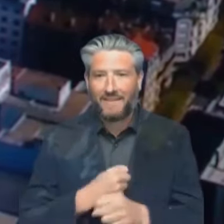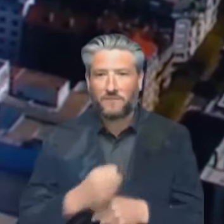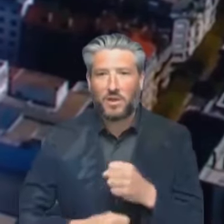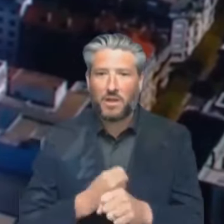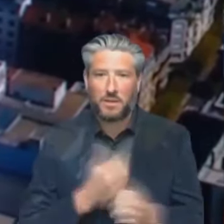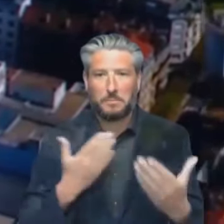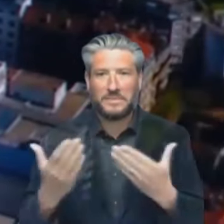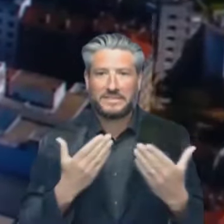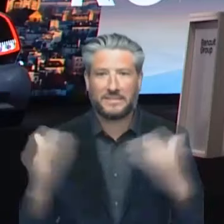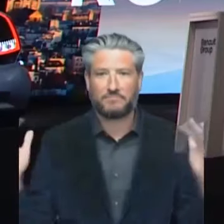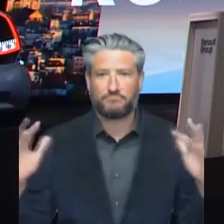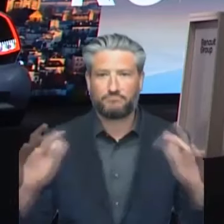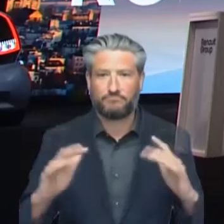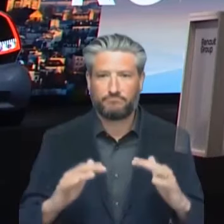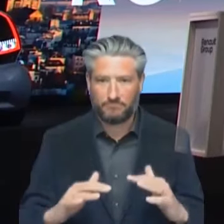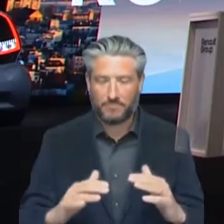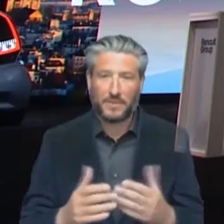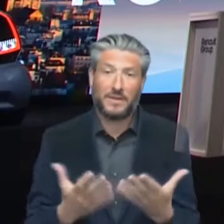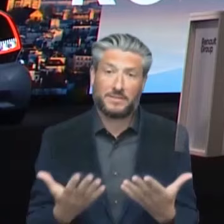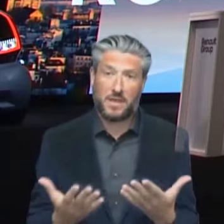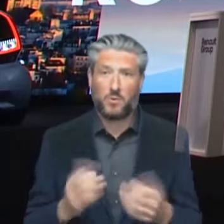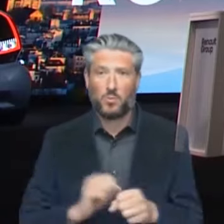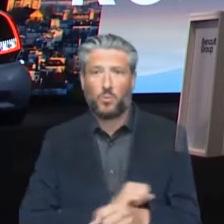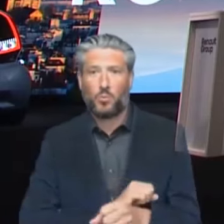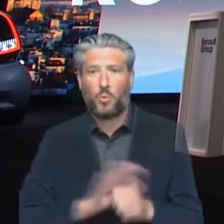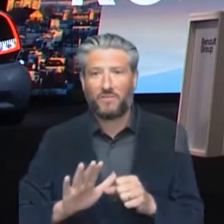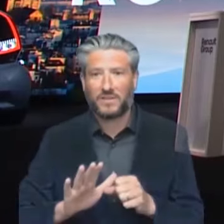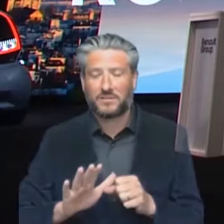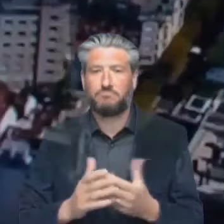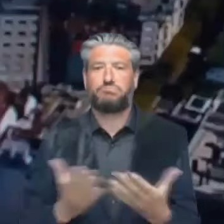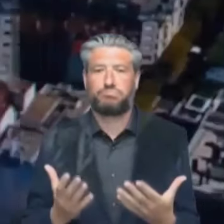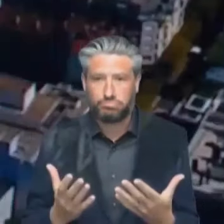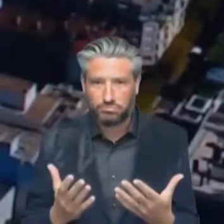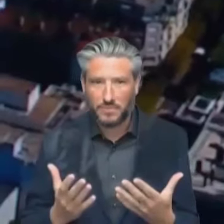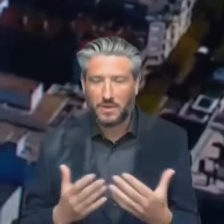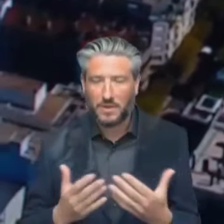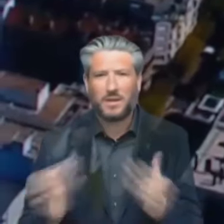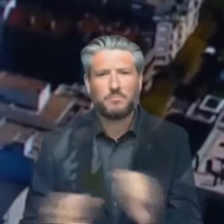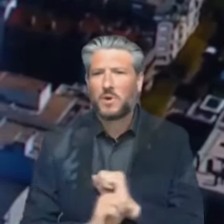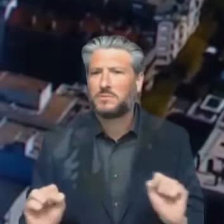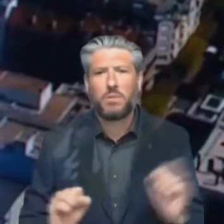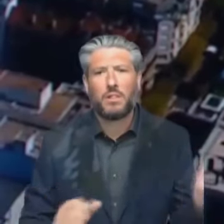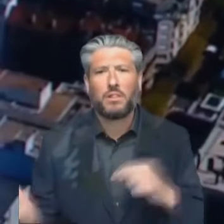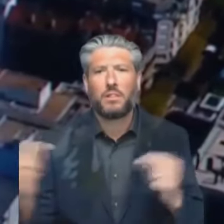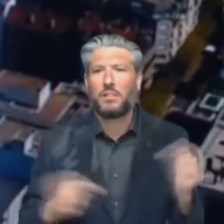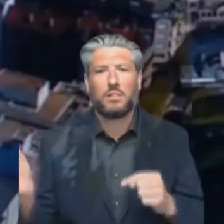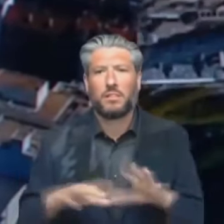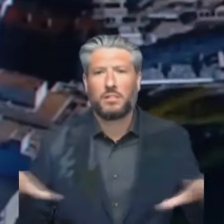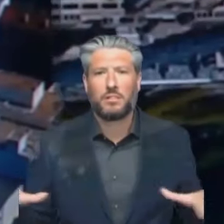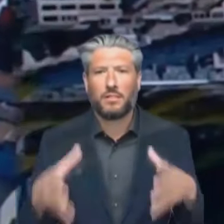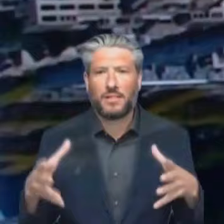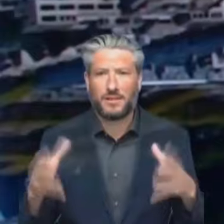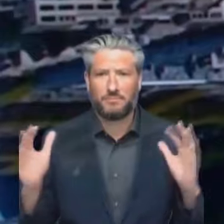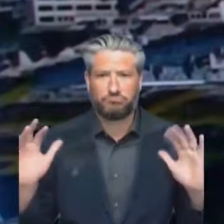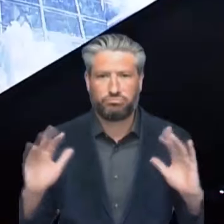exceptional context that we are all living in today, it was unfortunately impossible once again this year to have everyone gathered together in the same